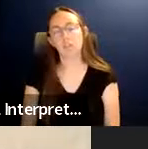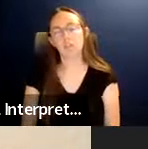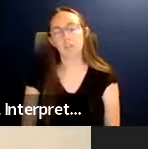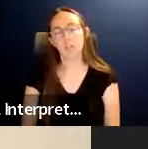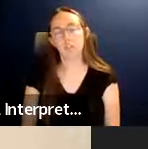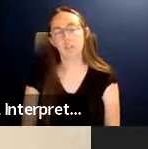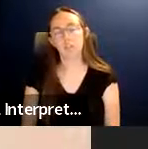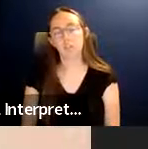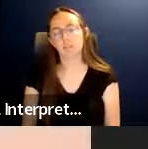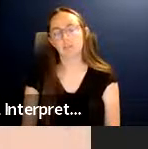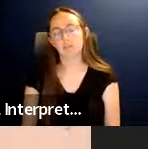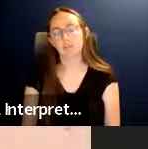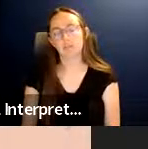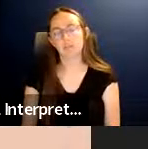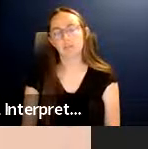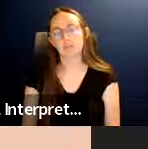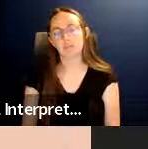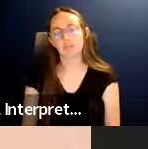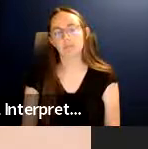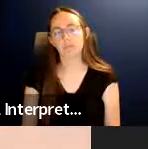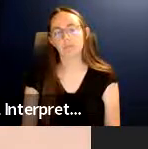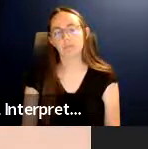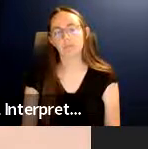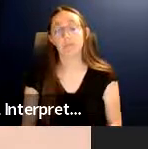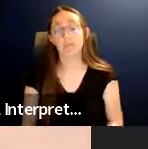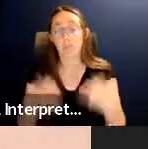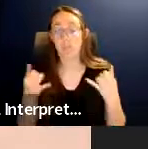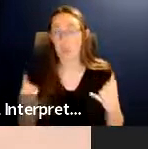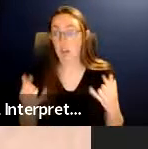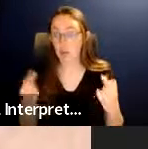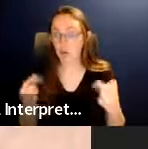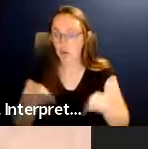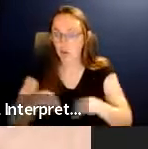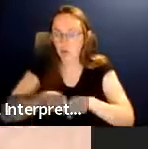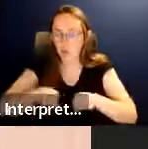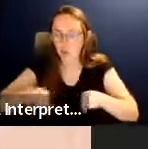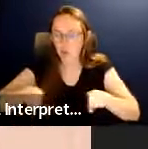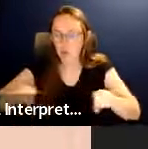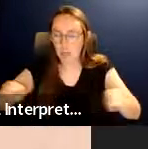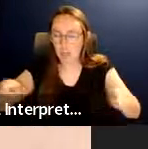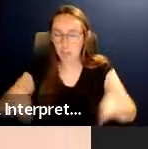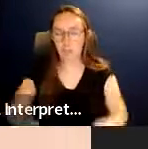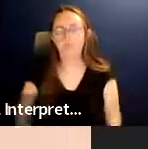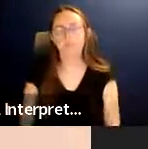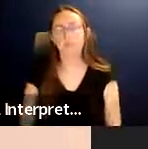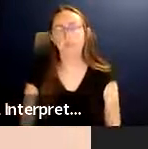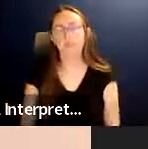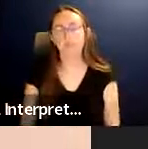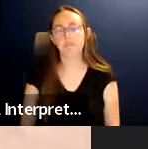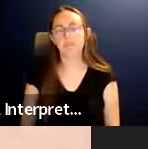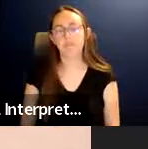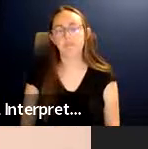Great. Now what I'm going to do is I'm going to stretch this a little bit, and I'm going to put it